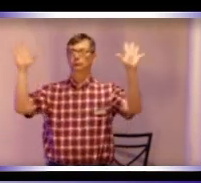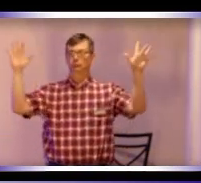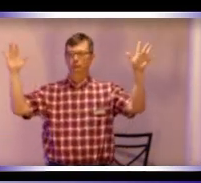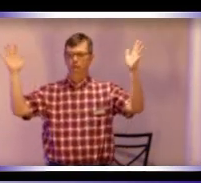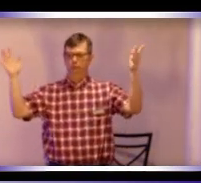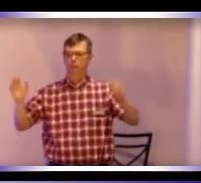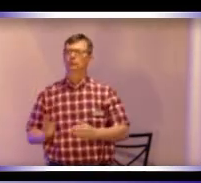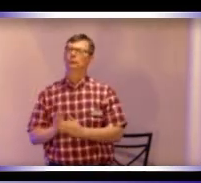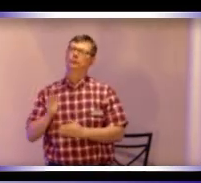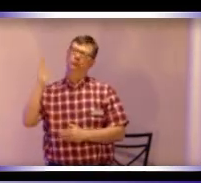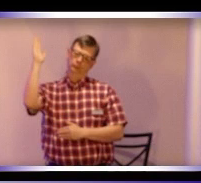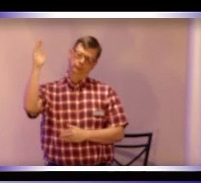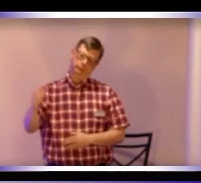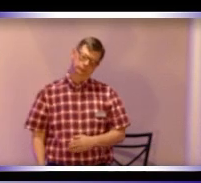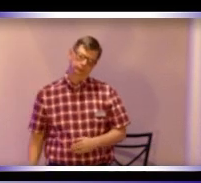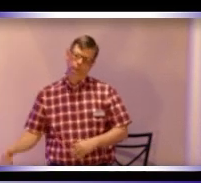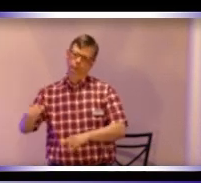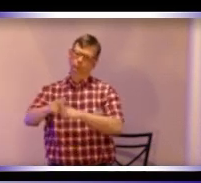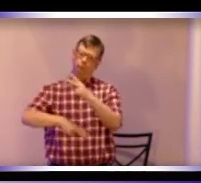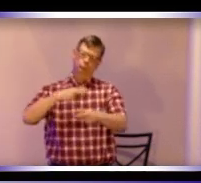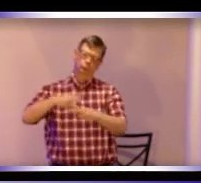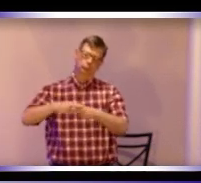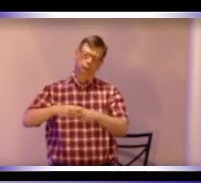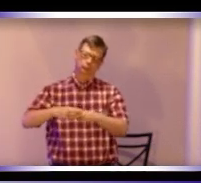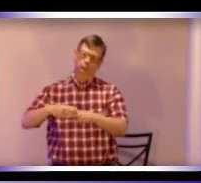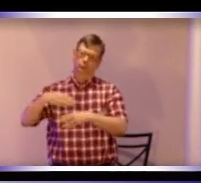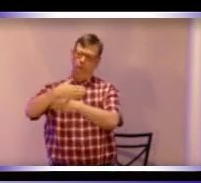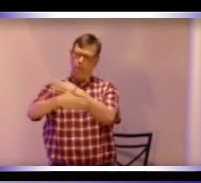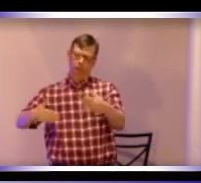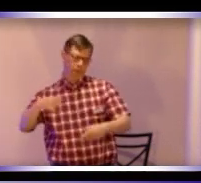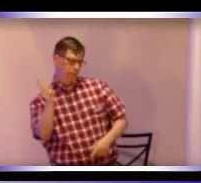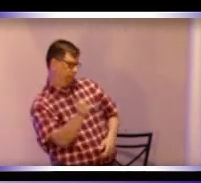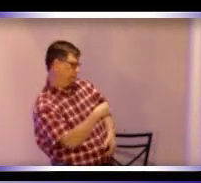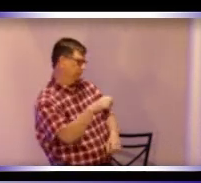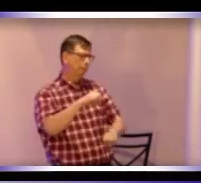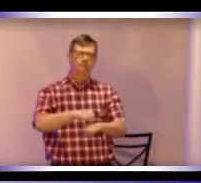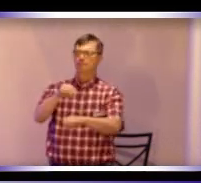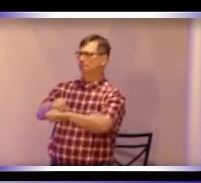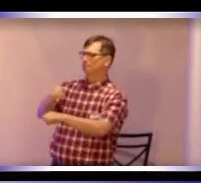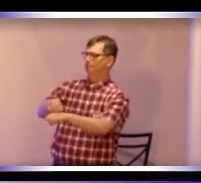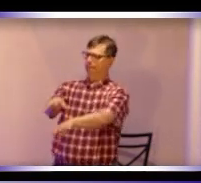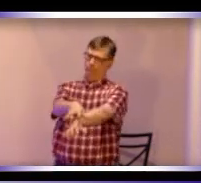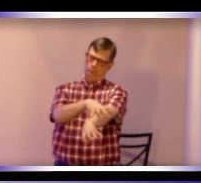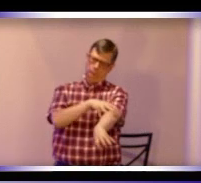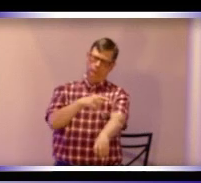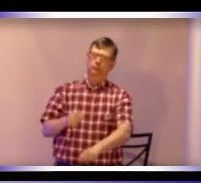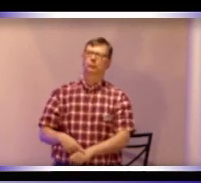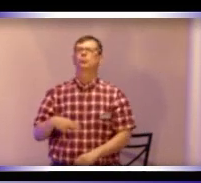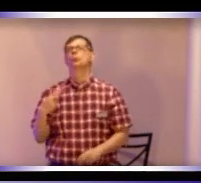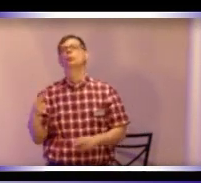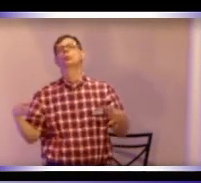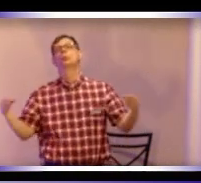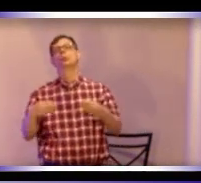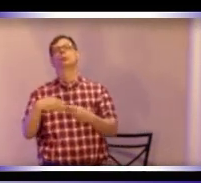The world out there will bump along without us for the next hour or so of what we call time,